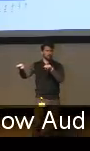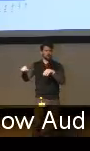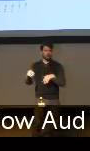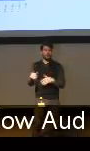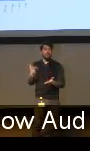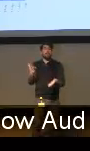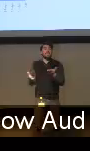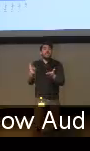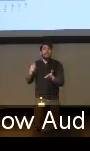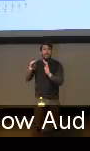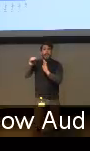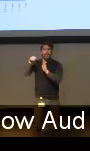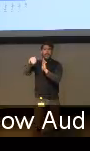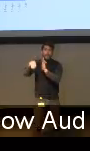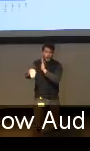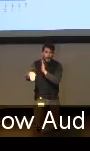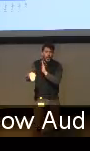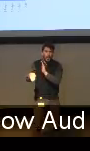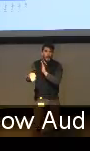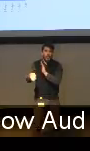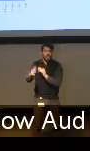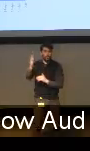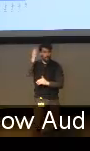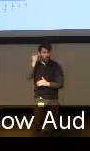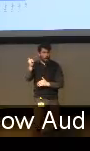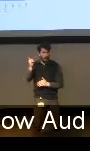as the balance between fewer new admissions